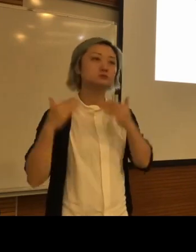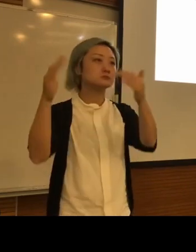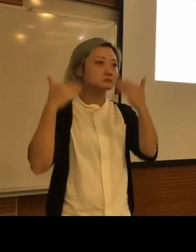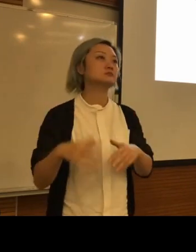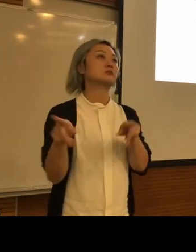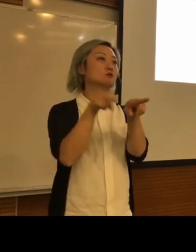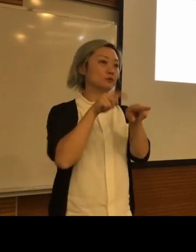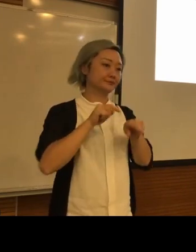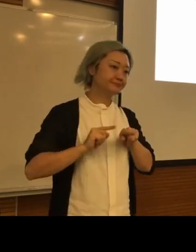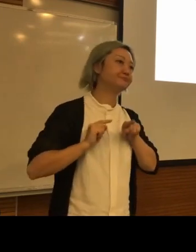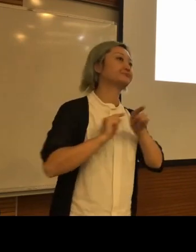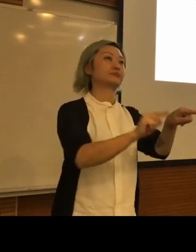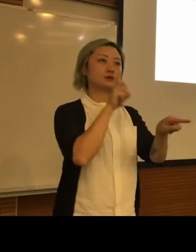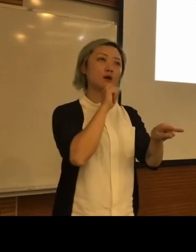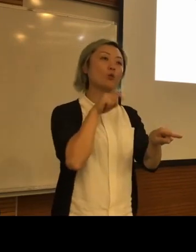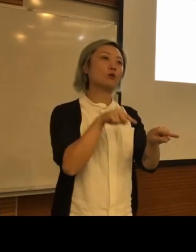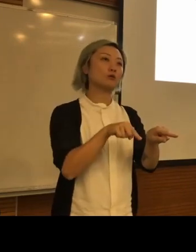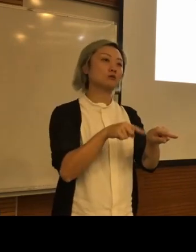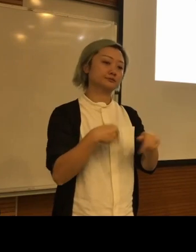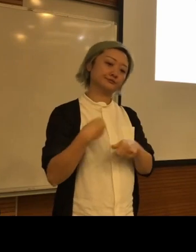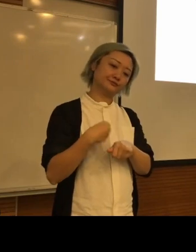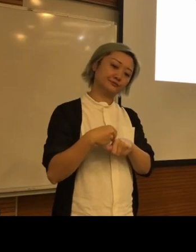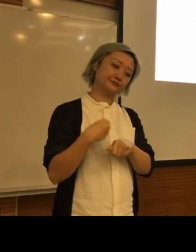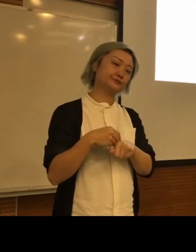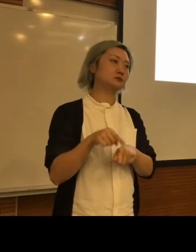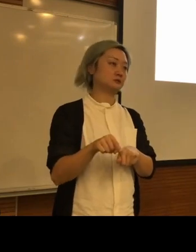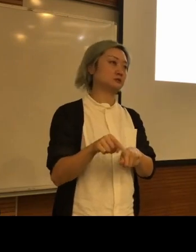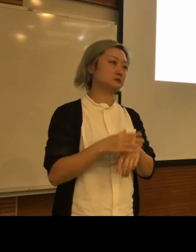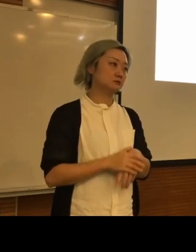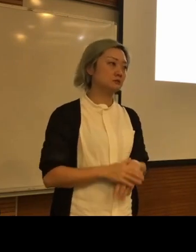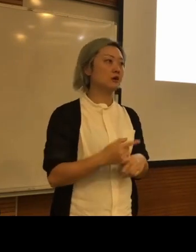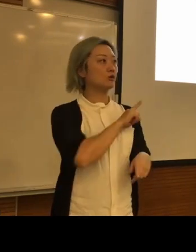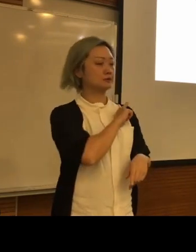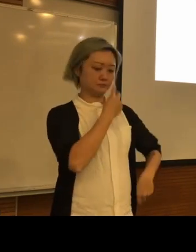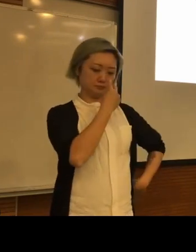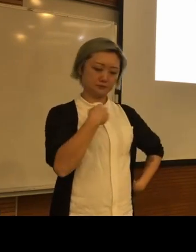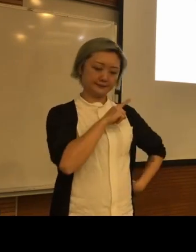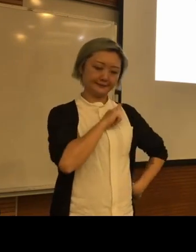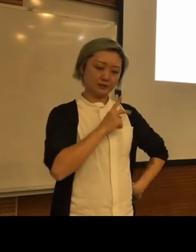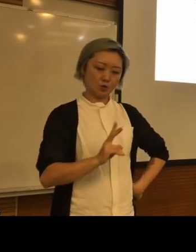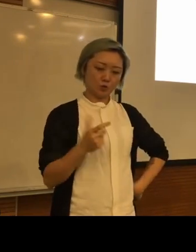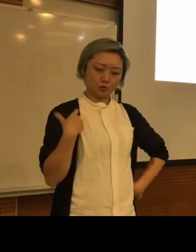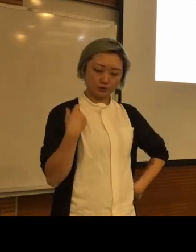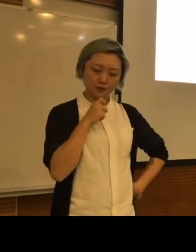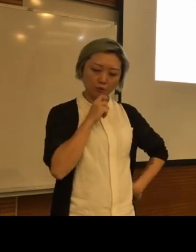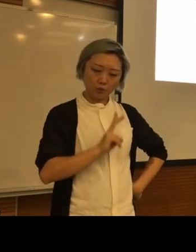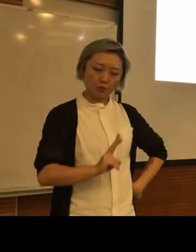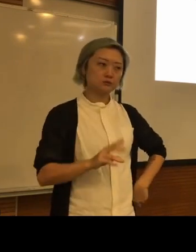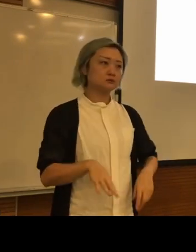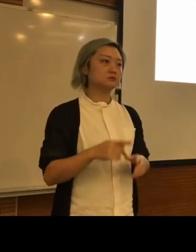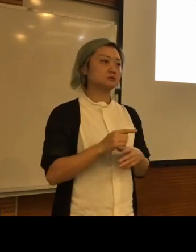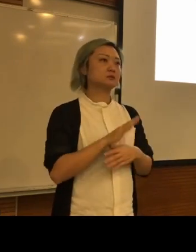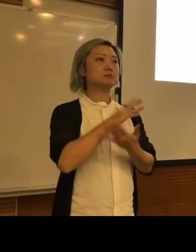incorporate them into one act, the practicing of interpreting itself. I'm thinking about my own practice of tennis recently, because the tennis